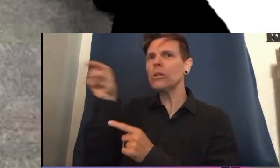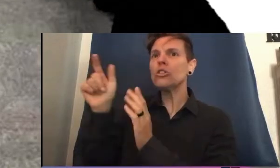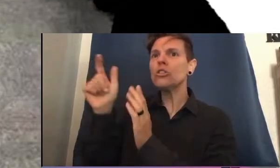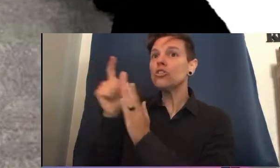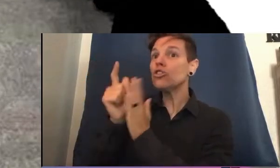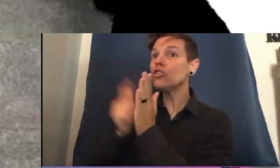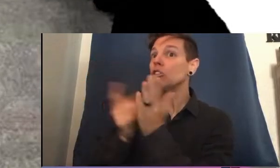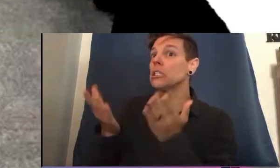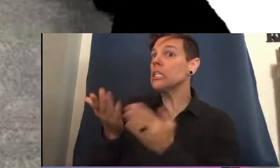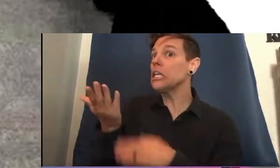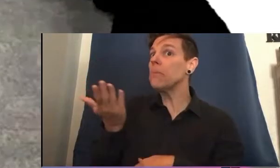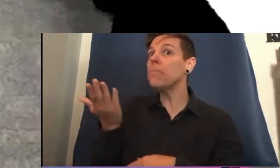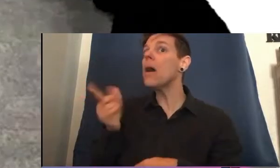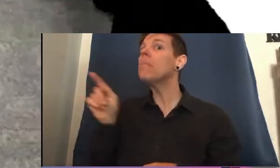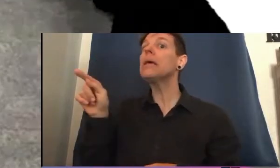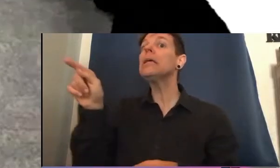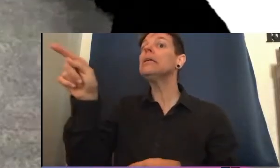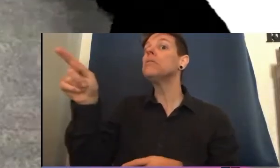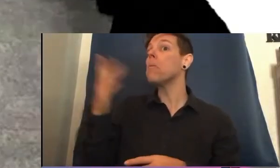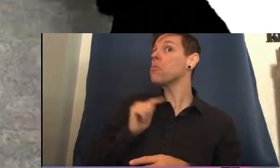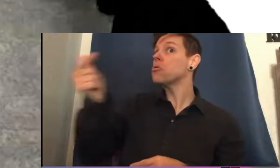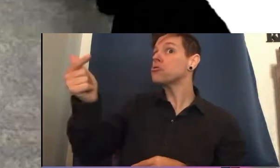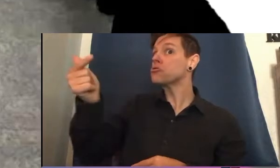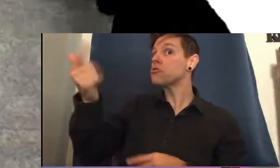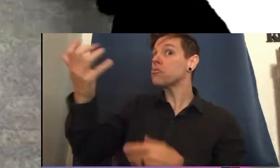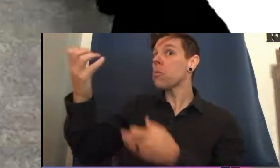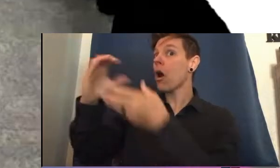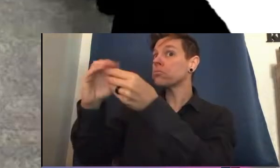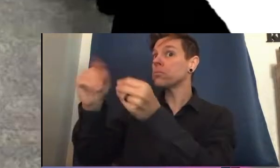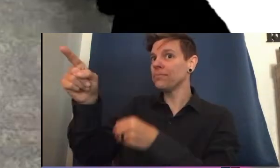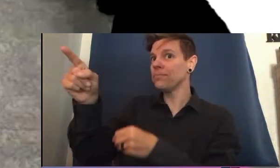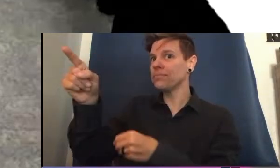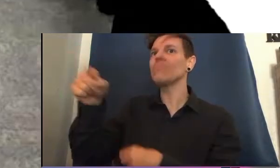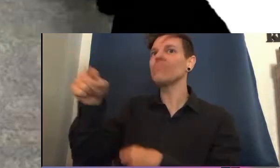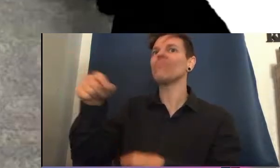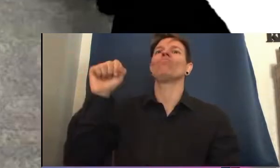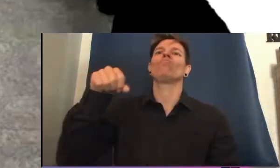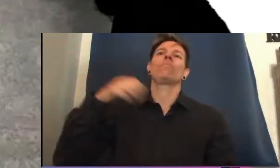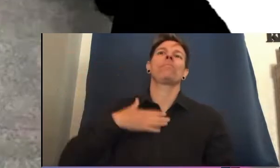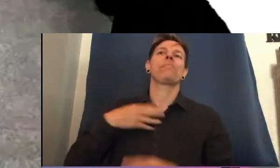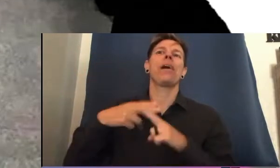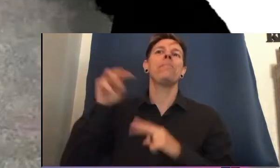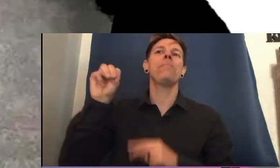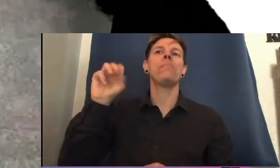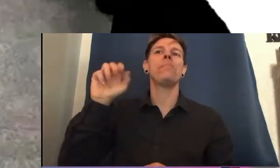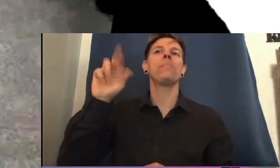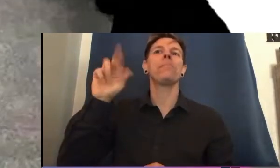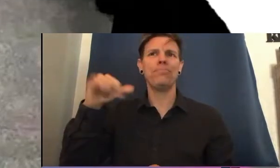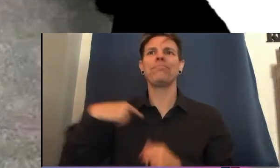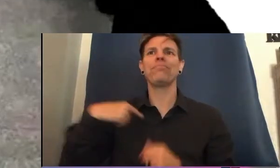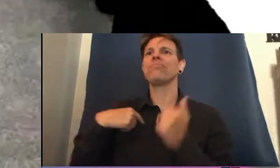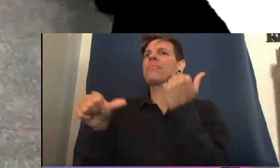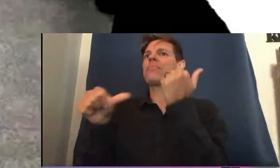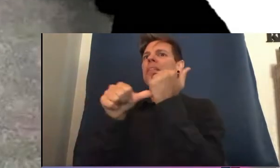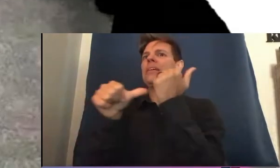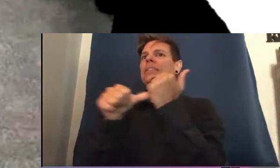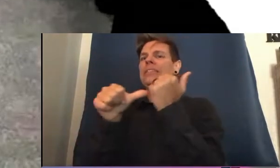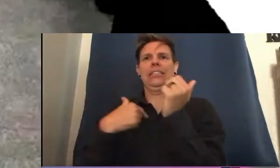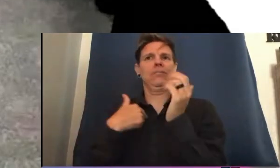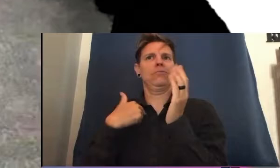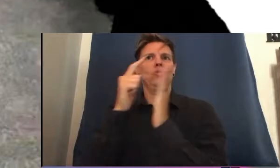Mr. Gerbis. My name is Mary Rich. I'm Assistant County Attorney. I just wanted to confirm that per